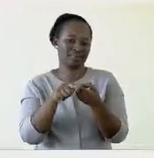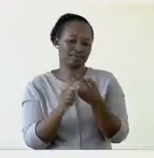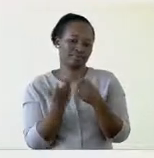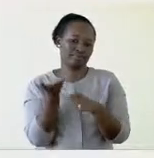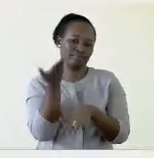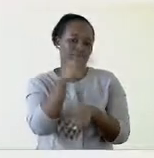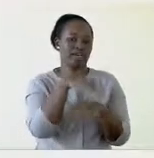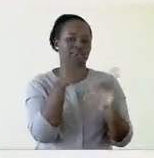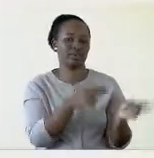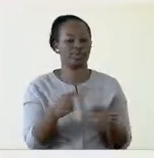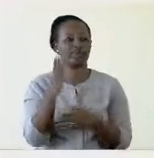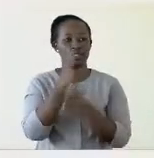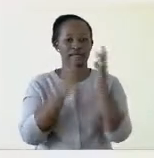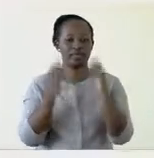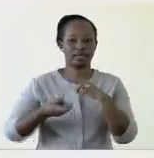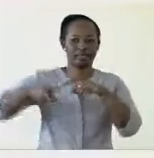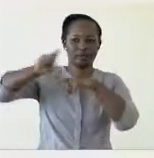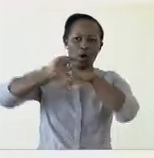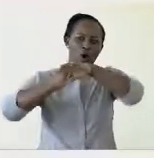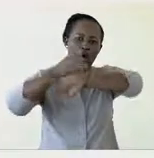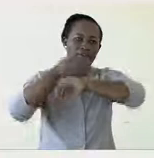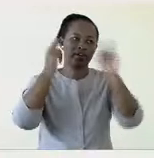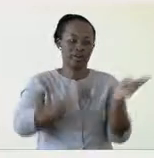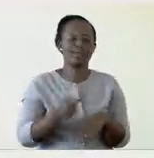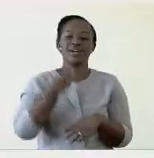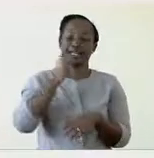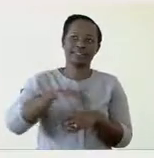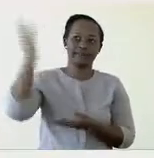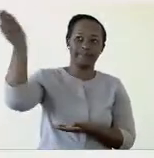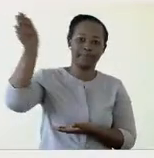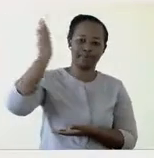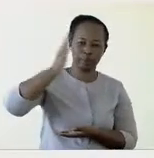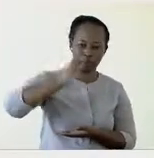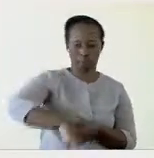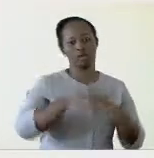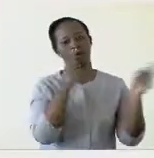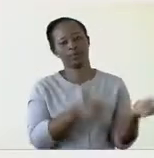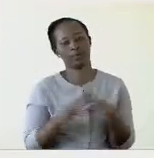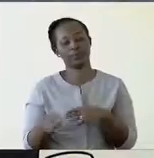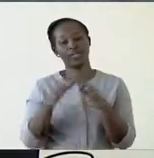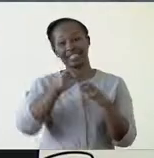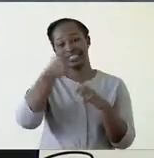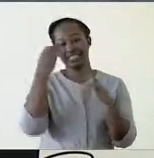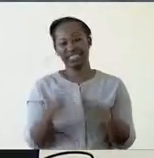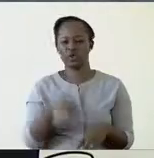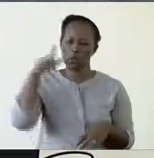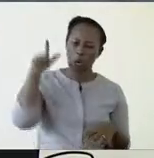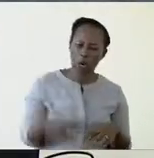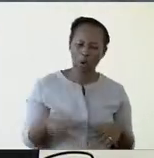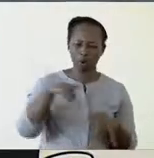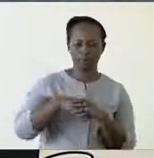been increased beyond the normal. It needs to be lowered down. Something has been very low in our